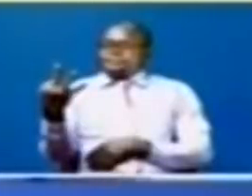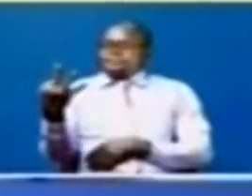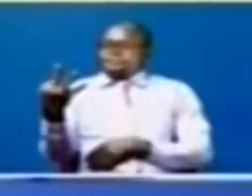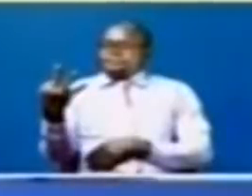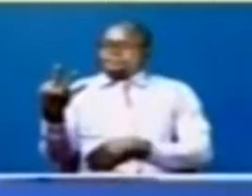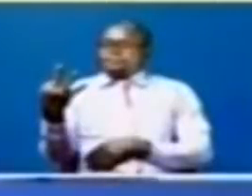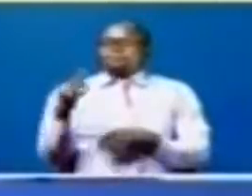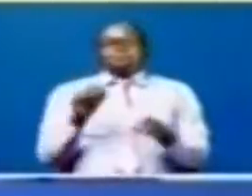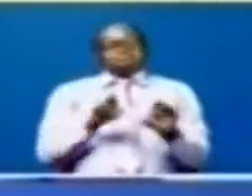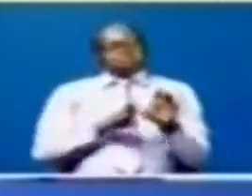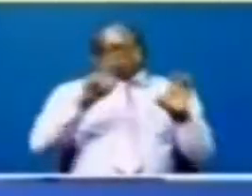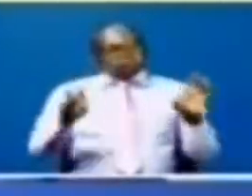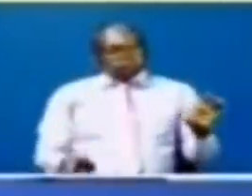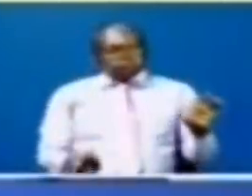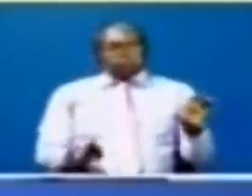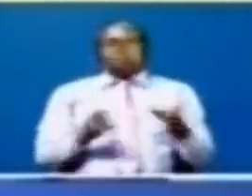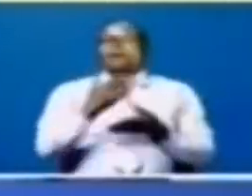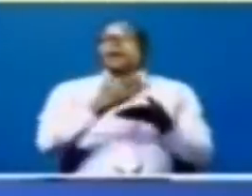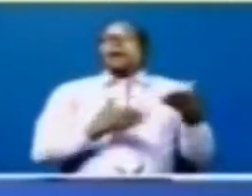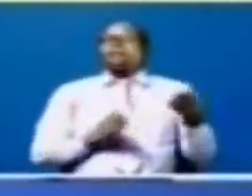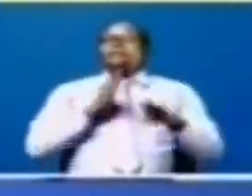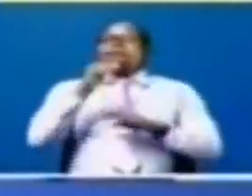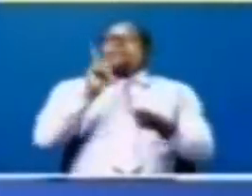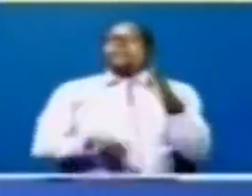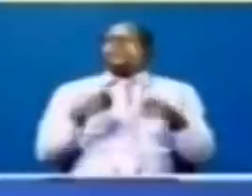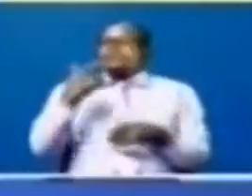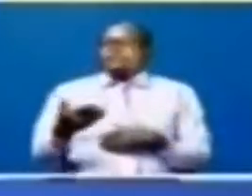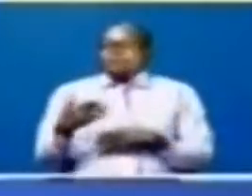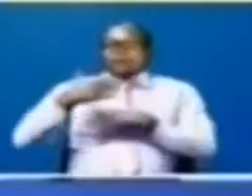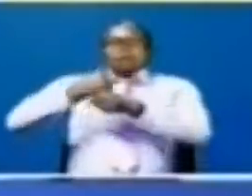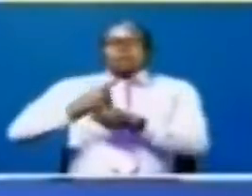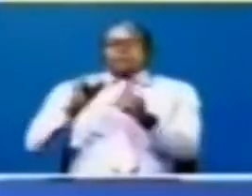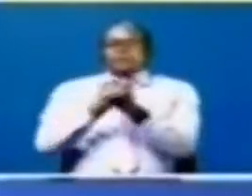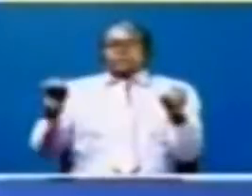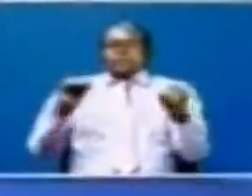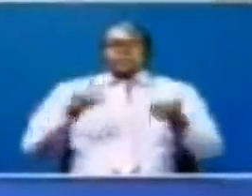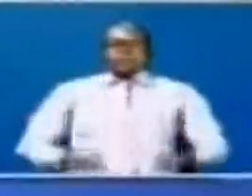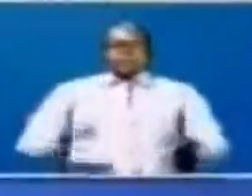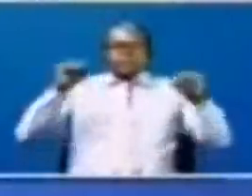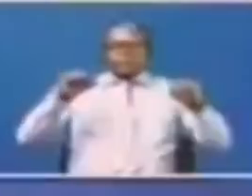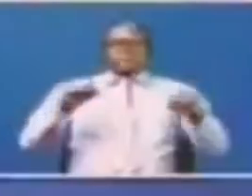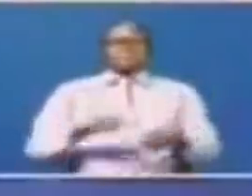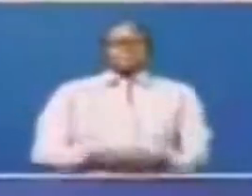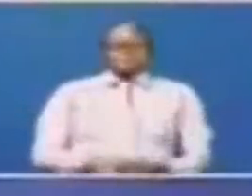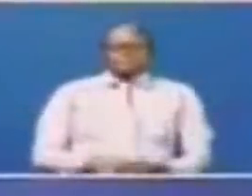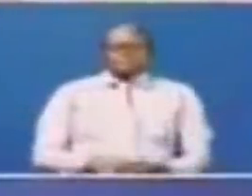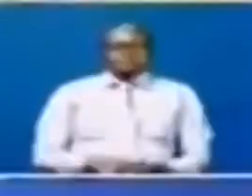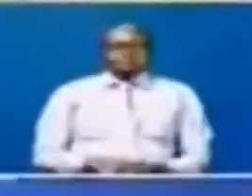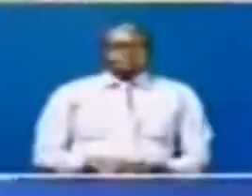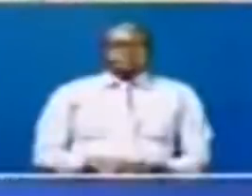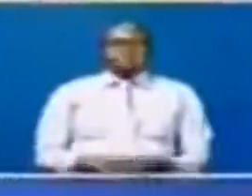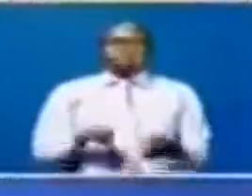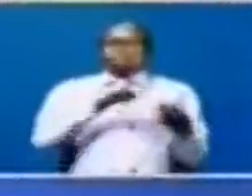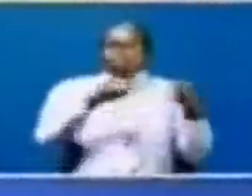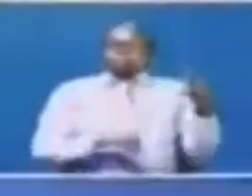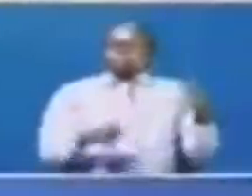Kurgat, left the commission in a huff over what they called lack of confidence in their chair, Wafula Chepkati. The trio